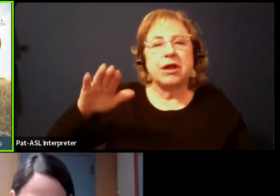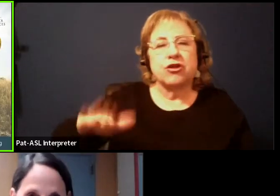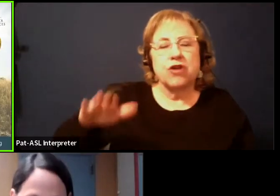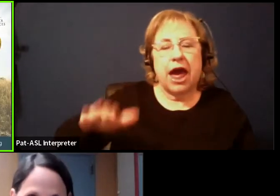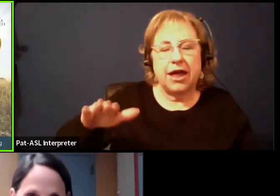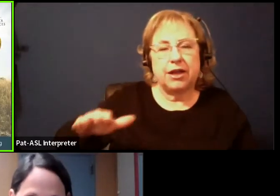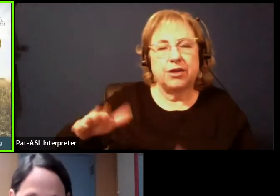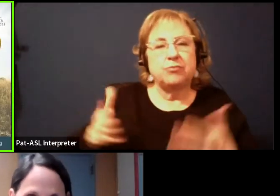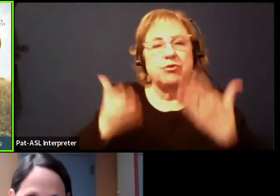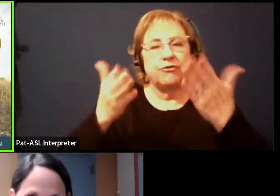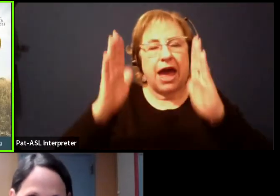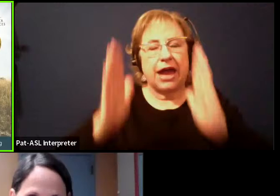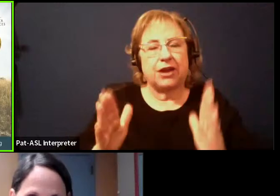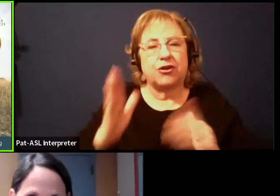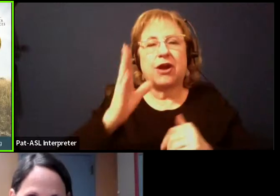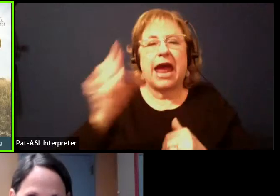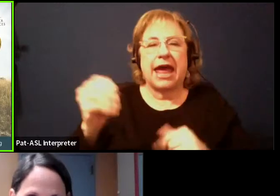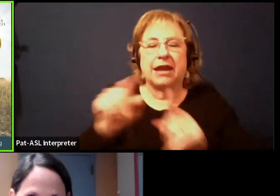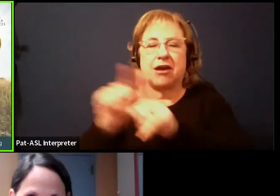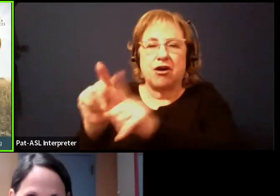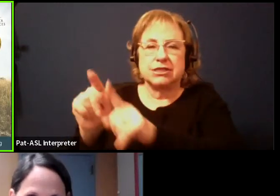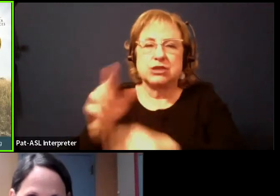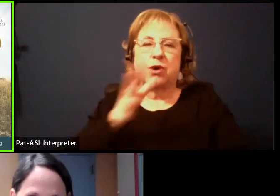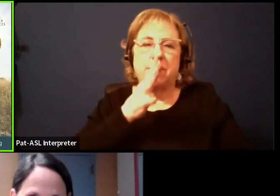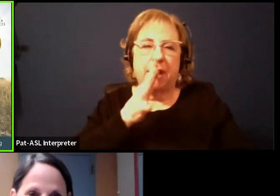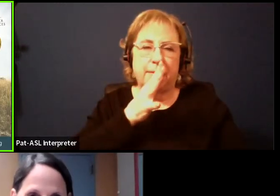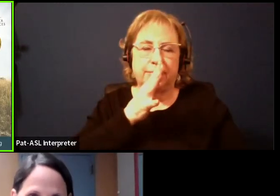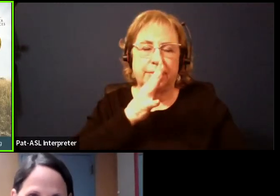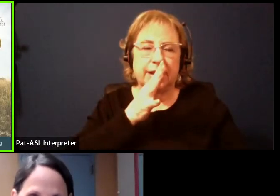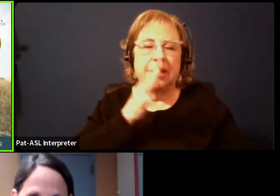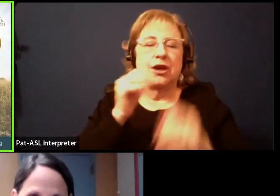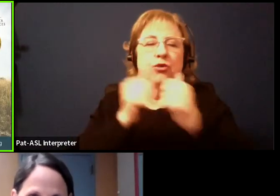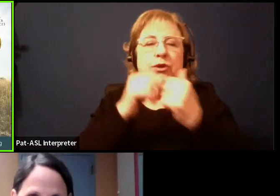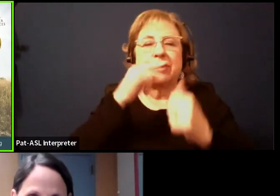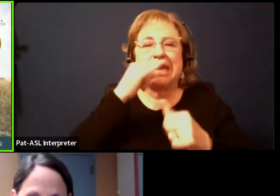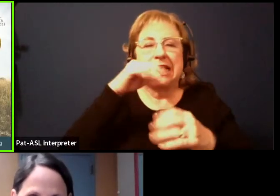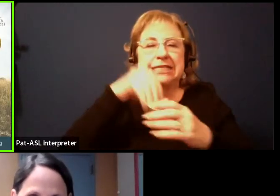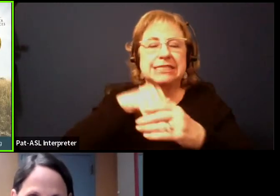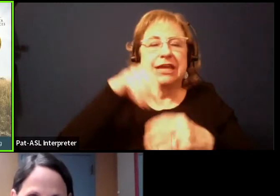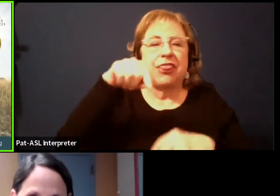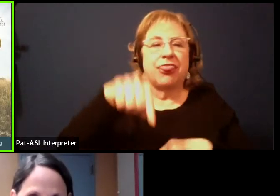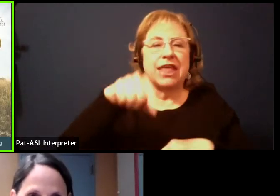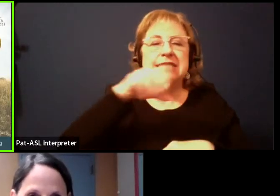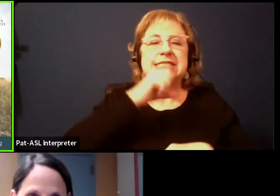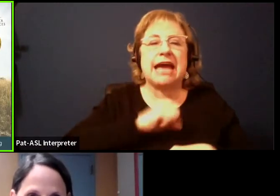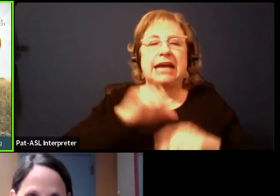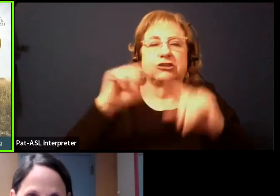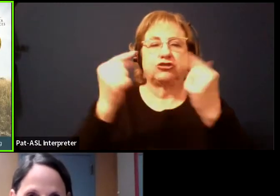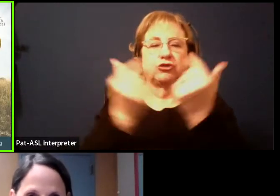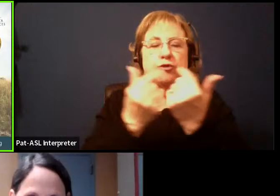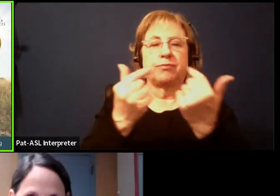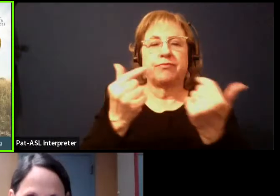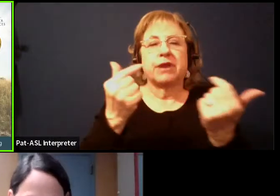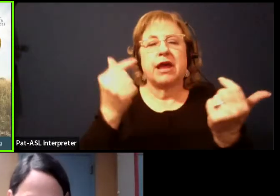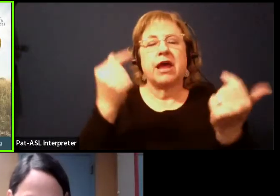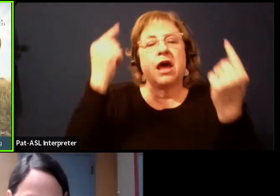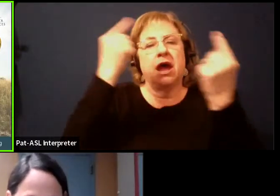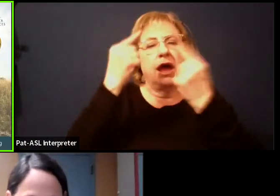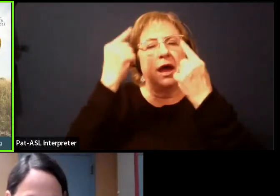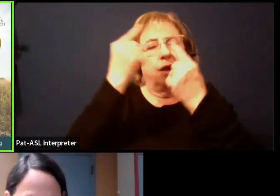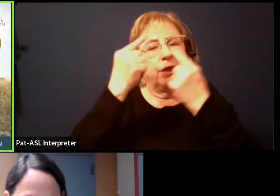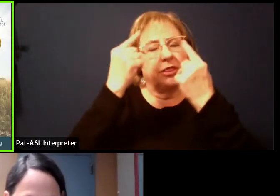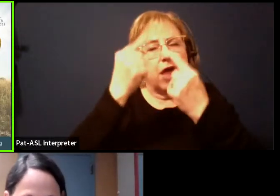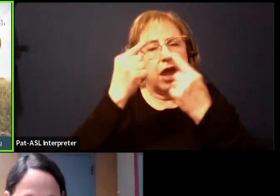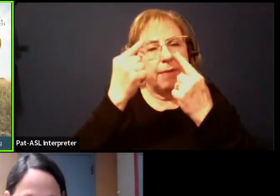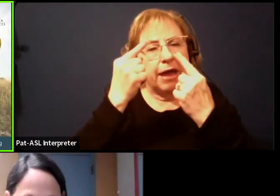mom and of kids in this age group. So this is something we pondered too. But looking